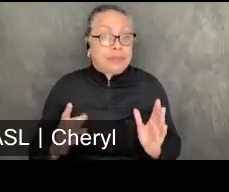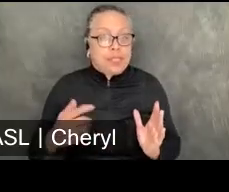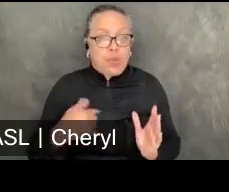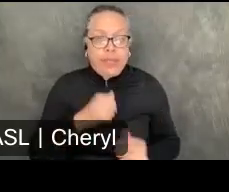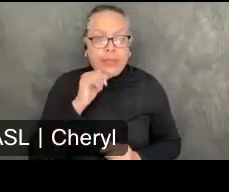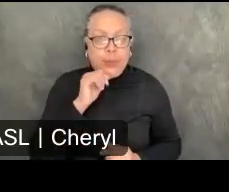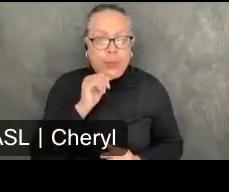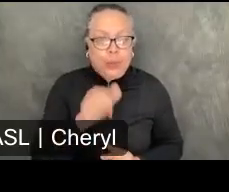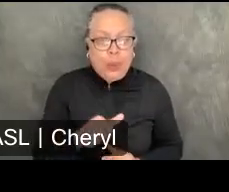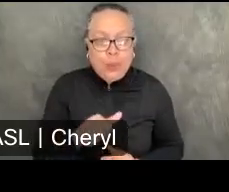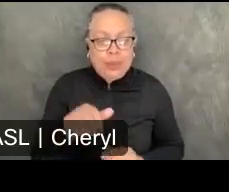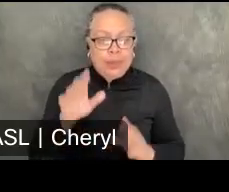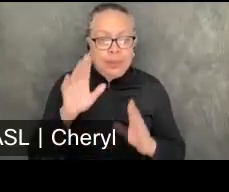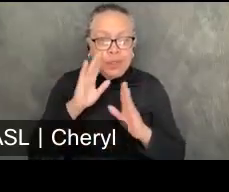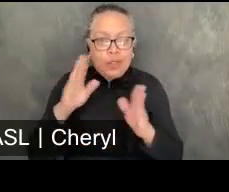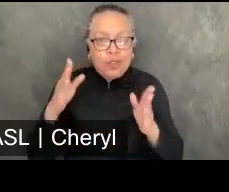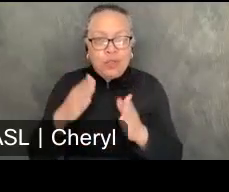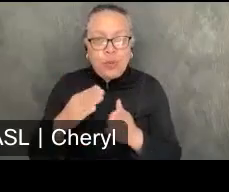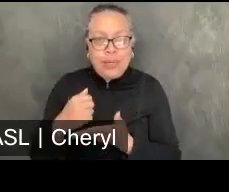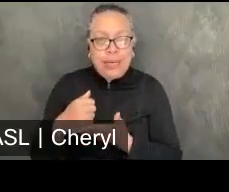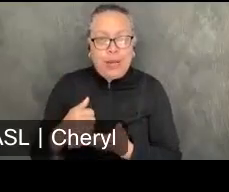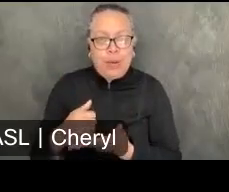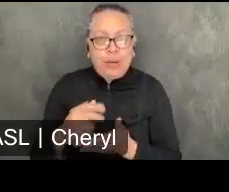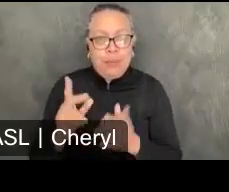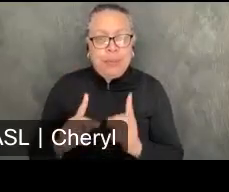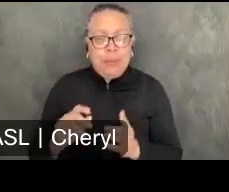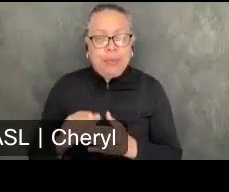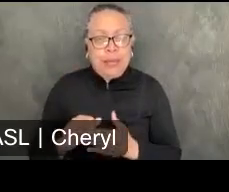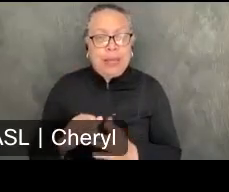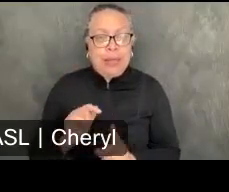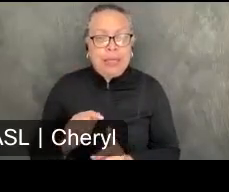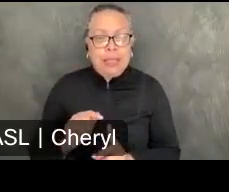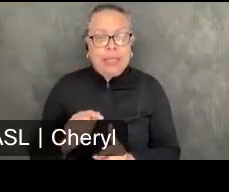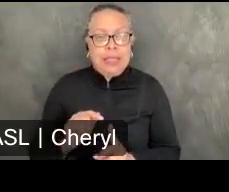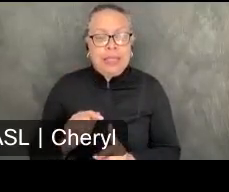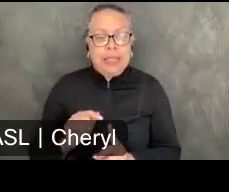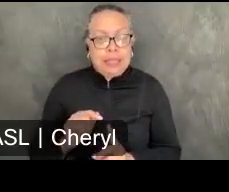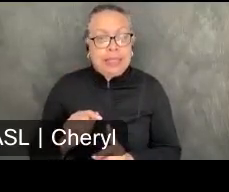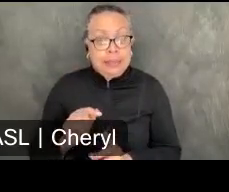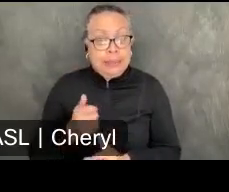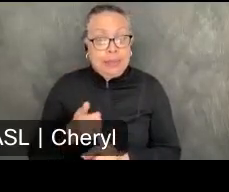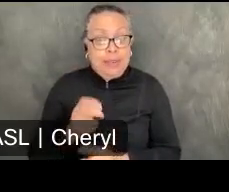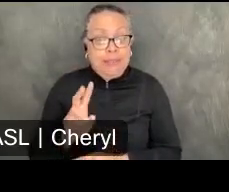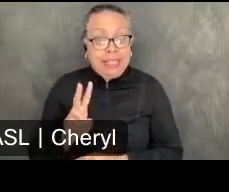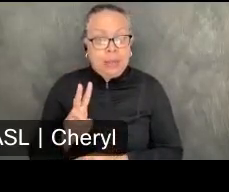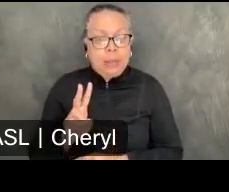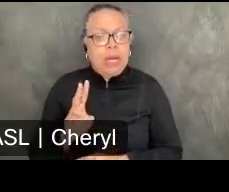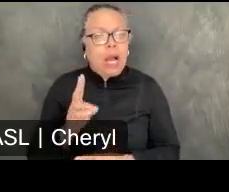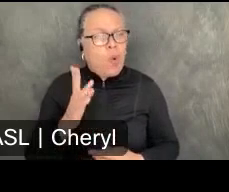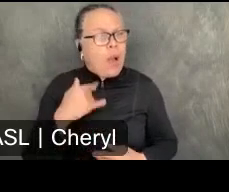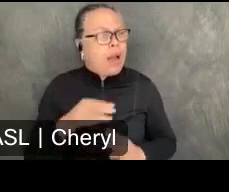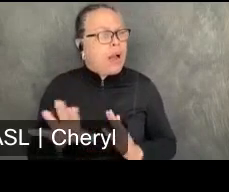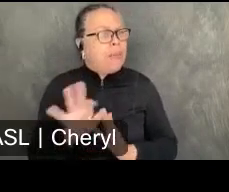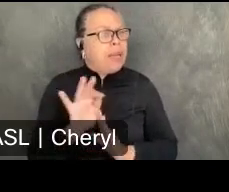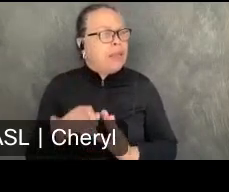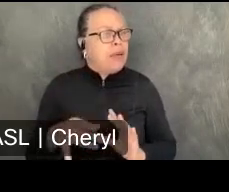do not focus on helping a person who's being victimized understand why they chose to be in that relationship or why